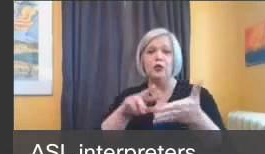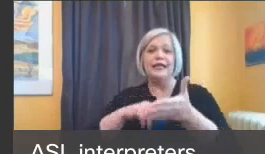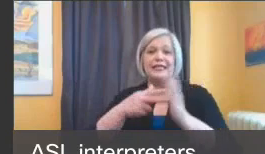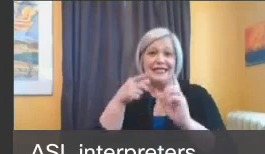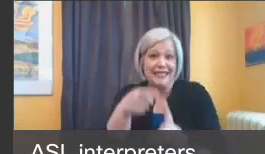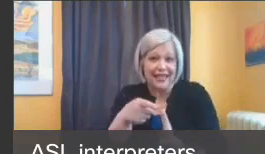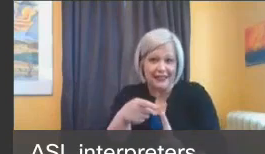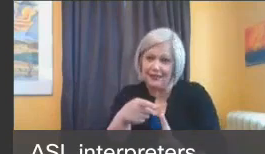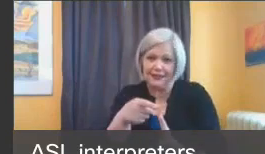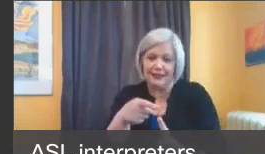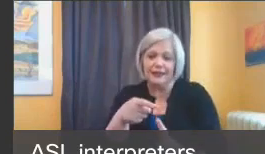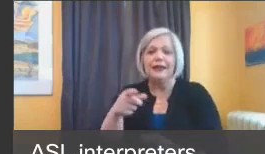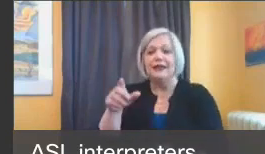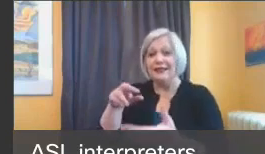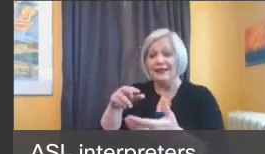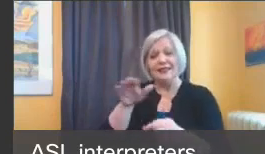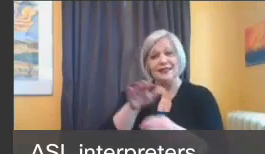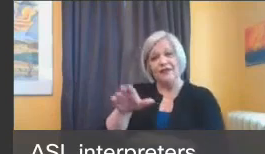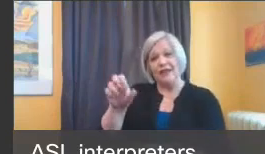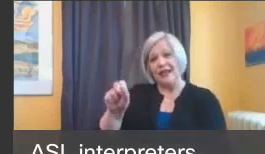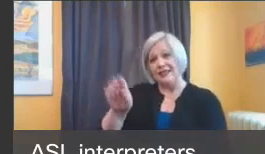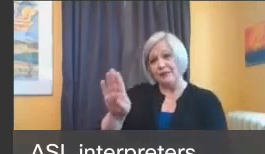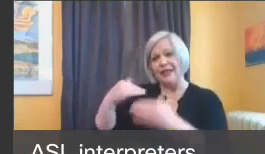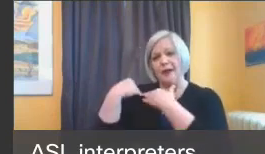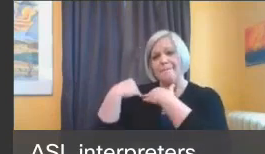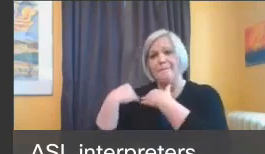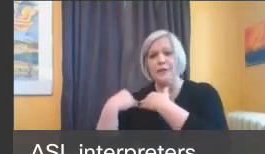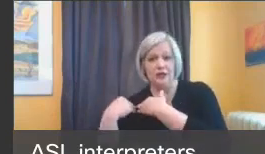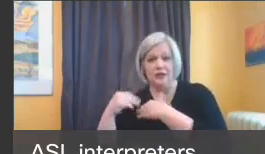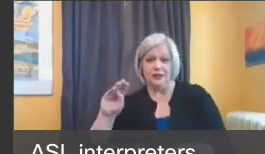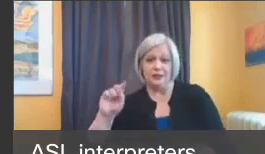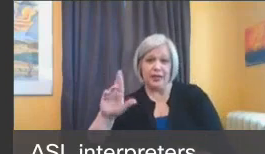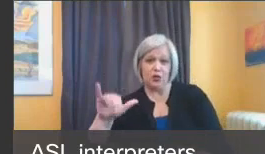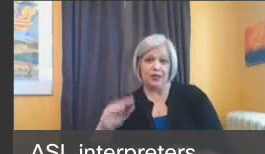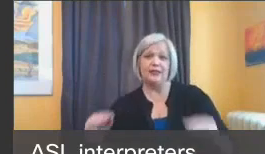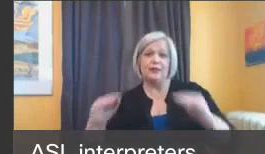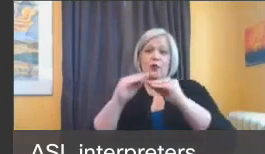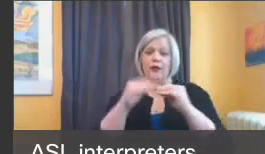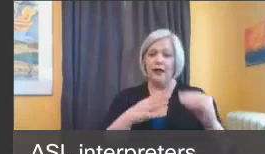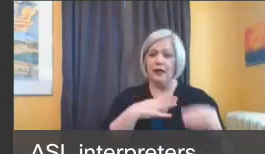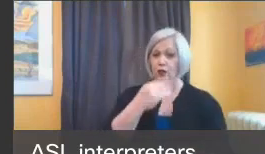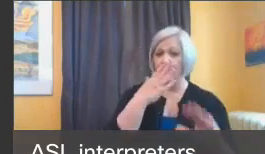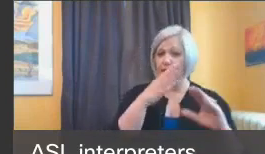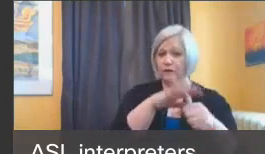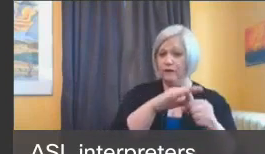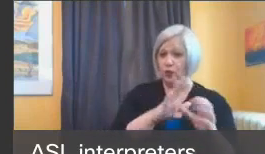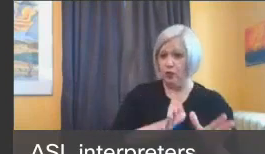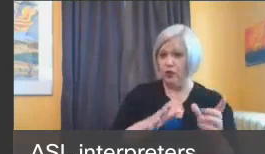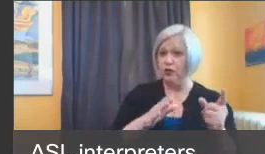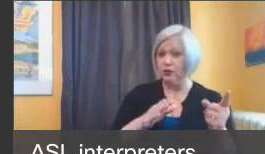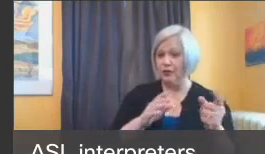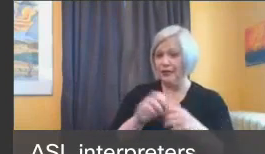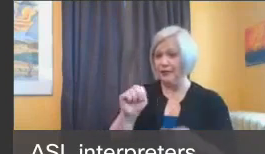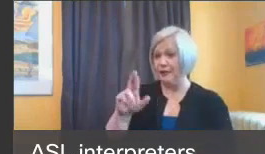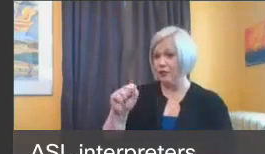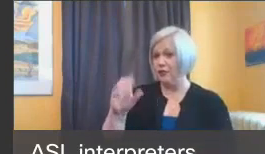that the SB 90 burdens minorities disproportionate to white voters. As Mr. Scott